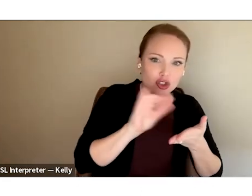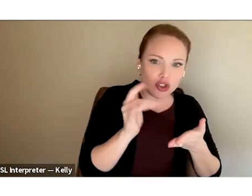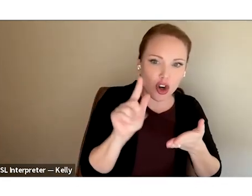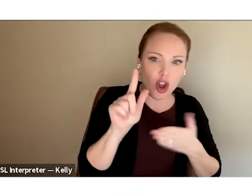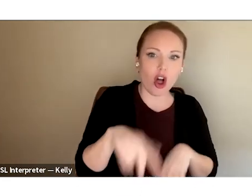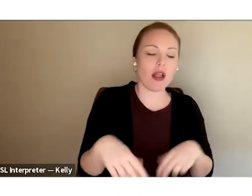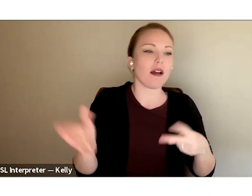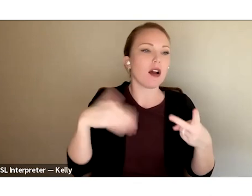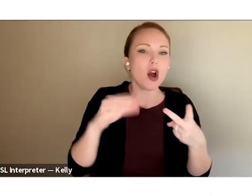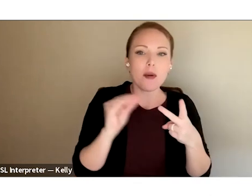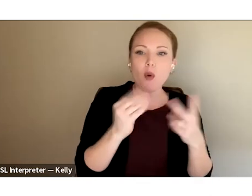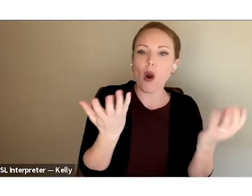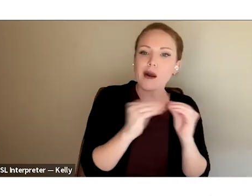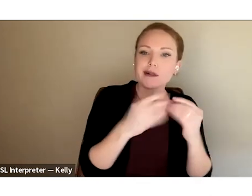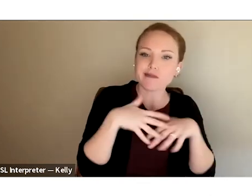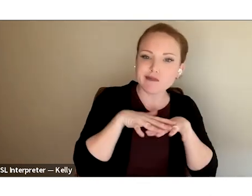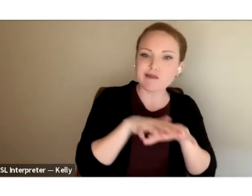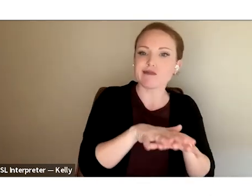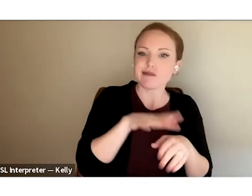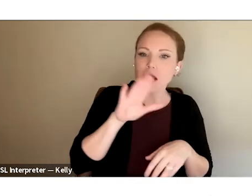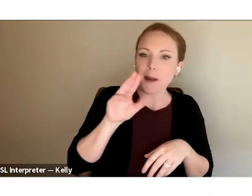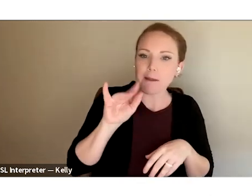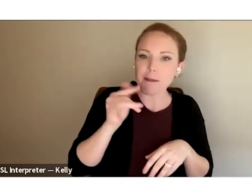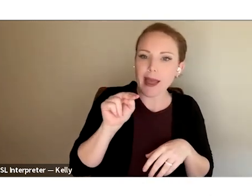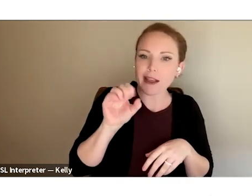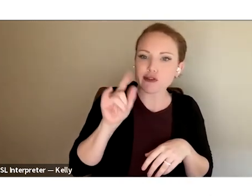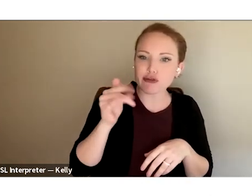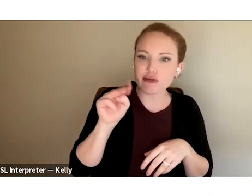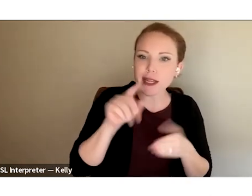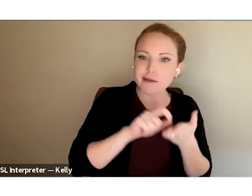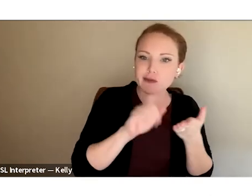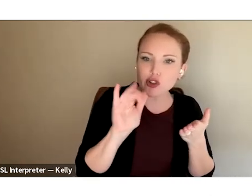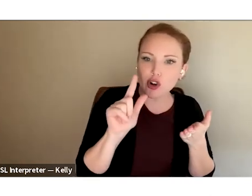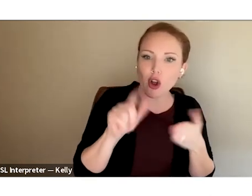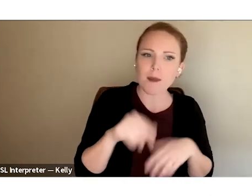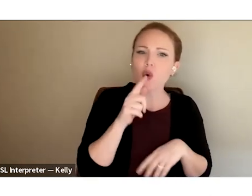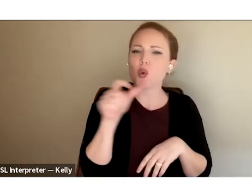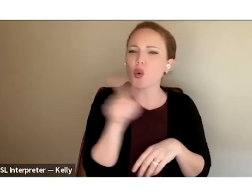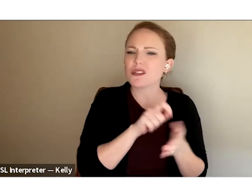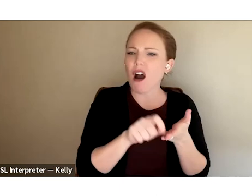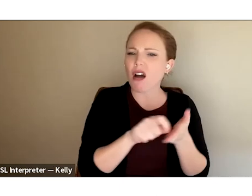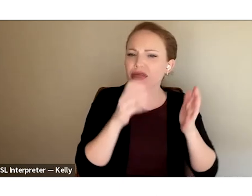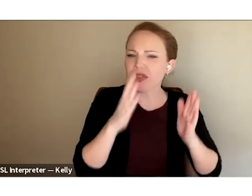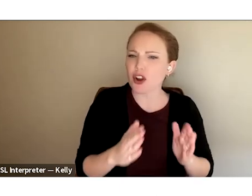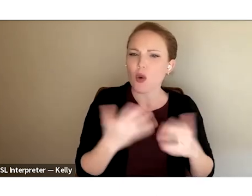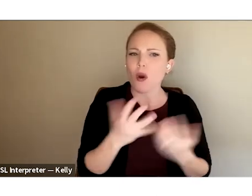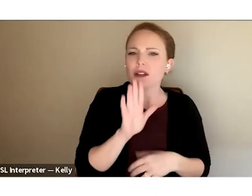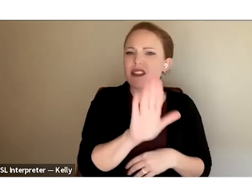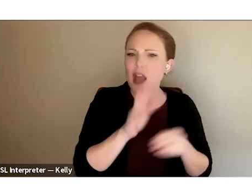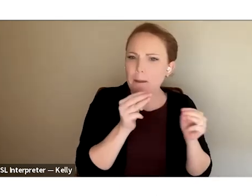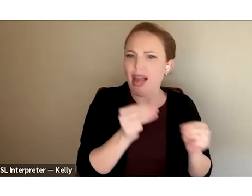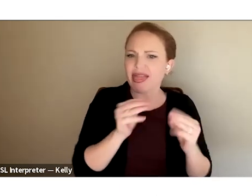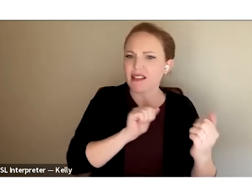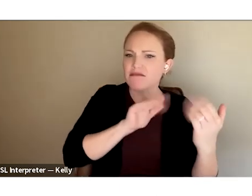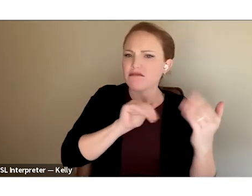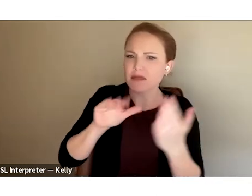mainstream scientific journal, but who are the authors on this? What does their methodology page look like as well, or